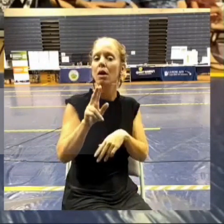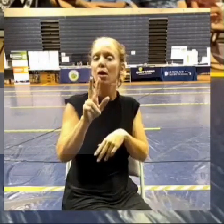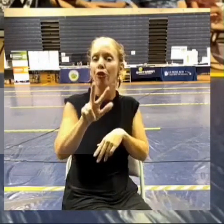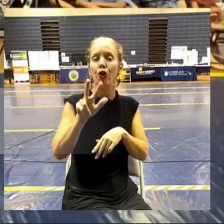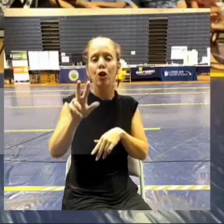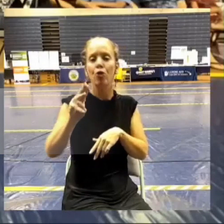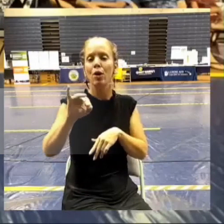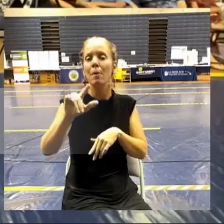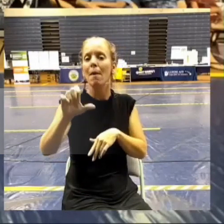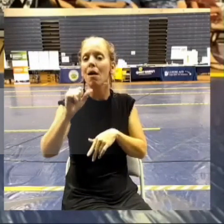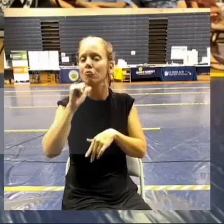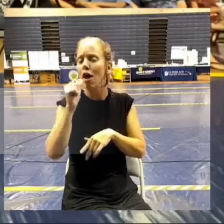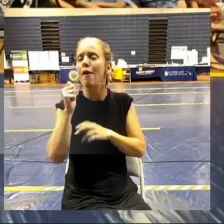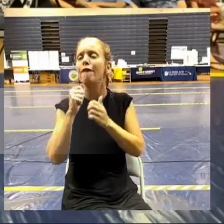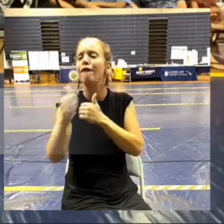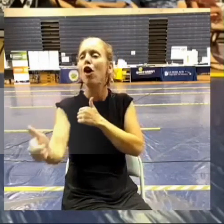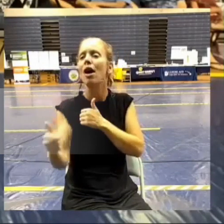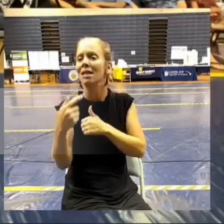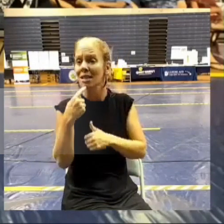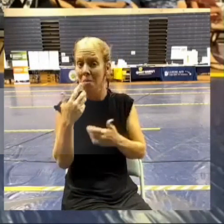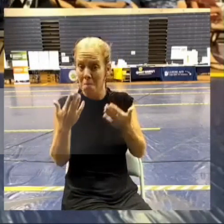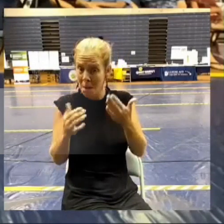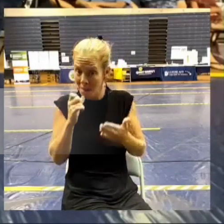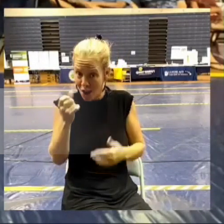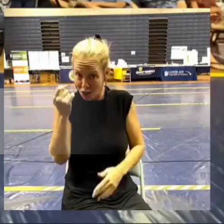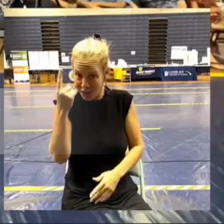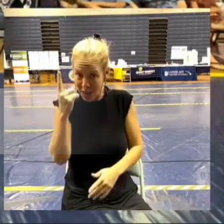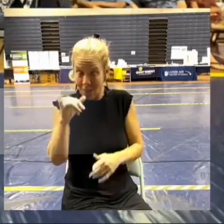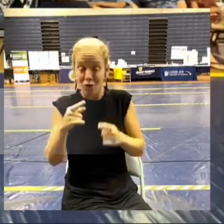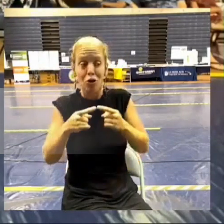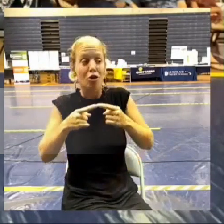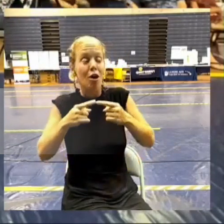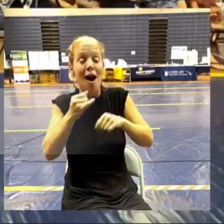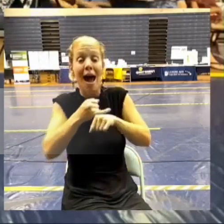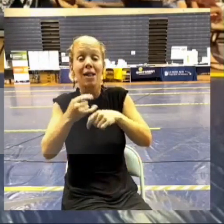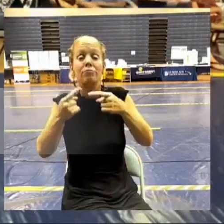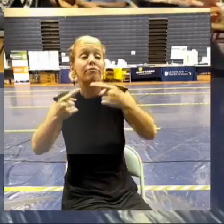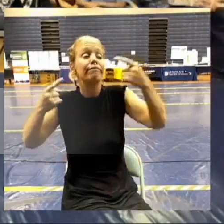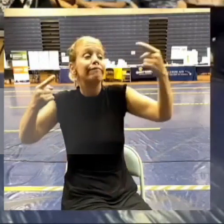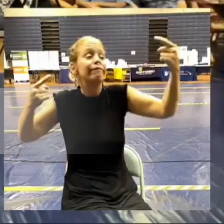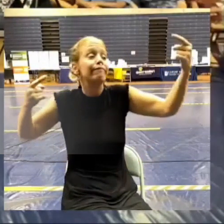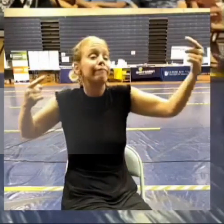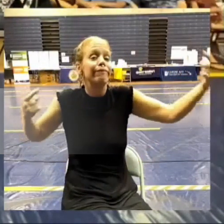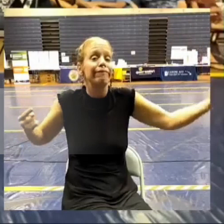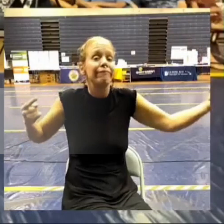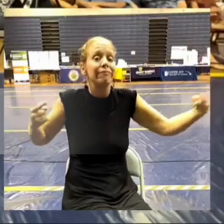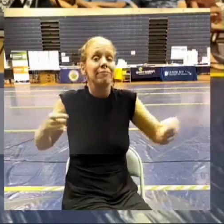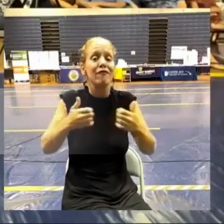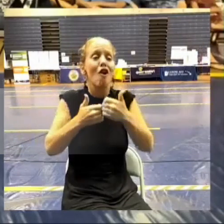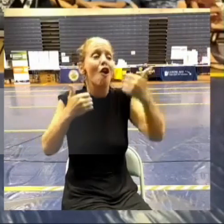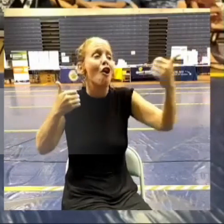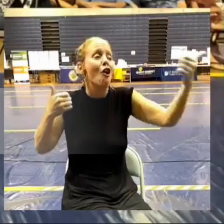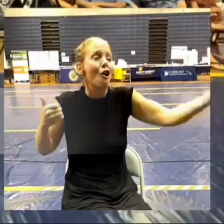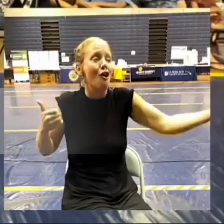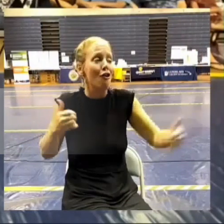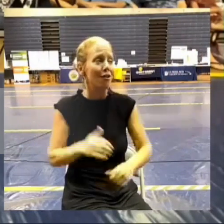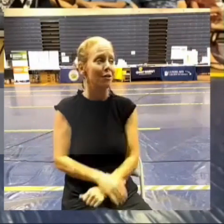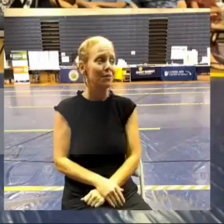33 miles is not that far. I told him, you might not understand that the island. He said,